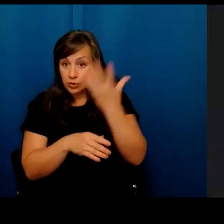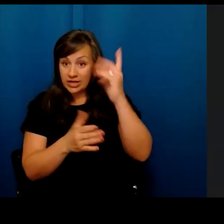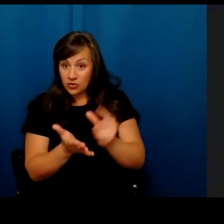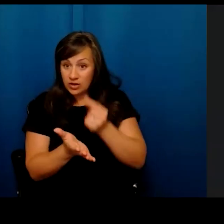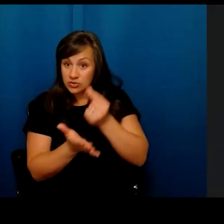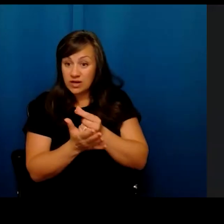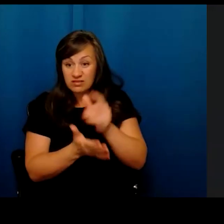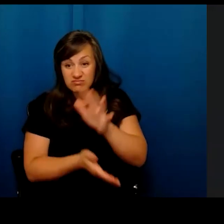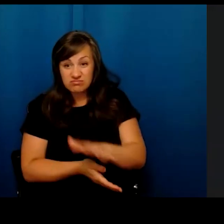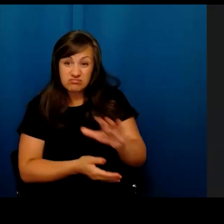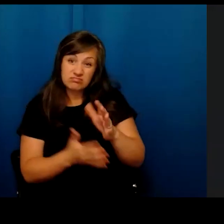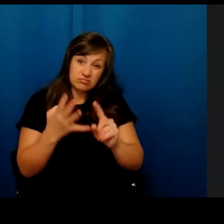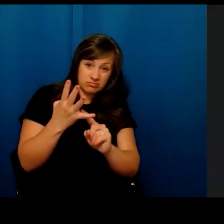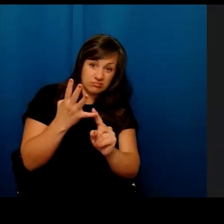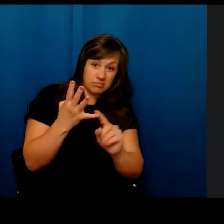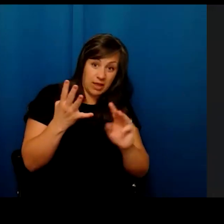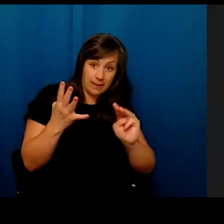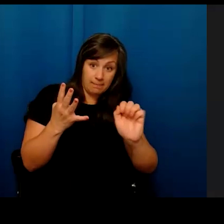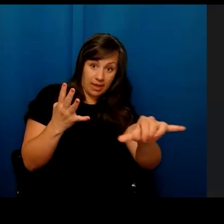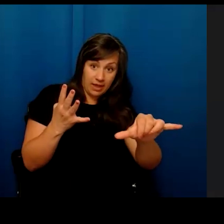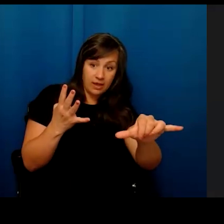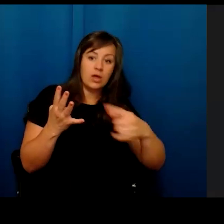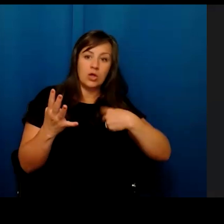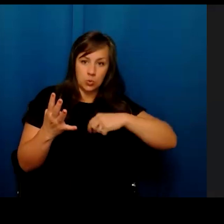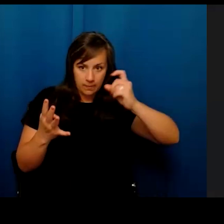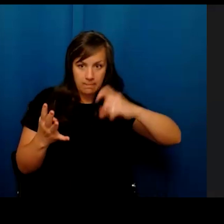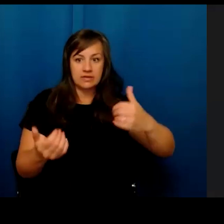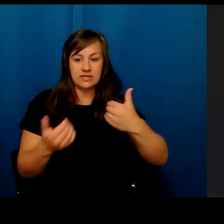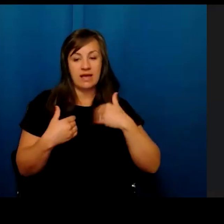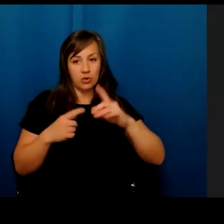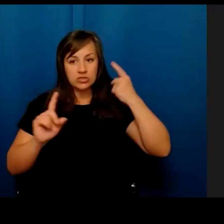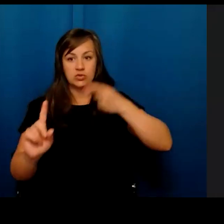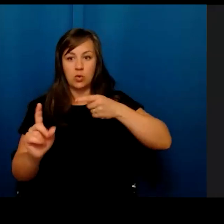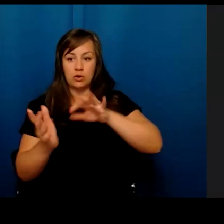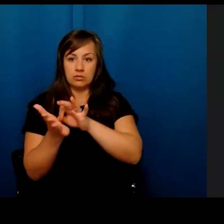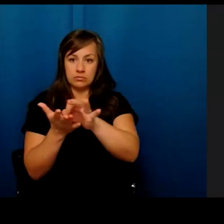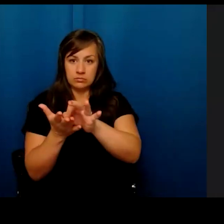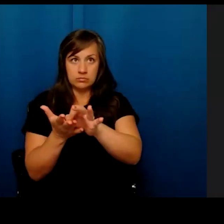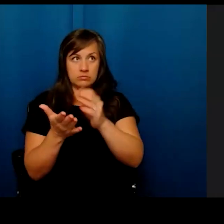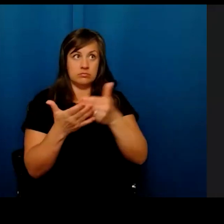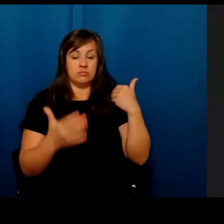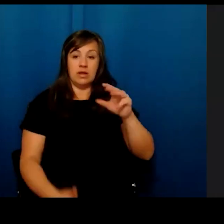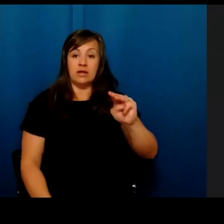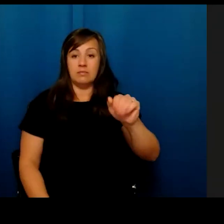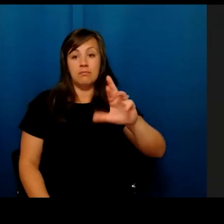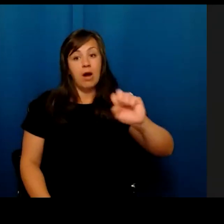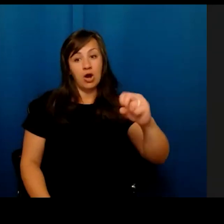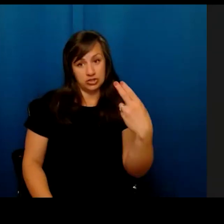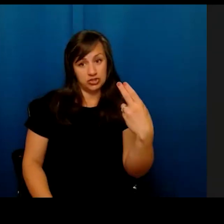is around end of May graduation, we need to have the scores in by like early March.